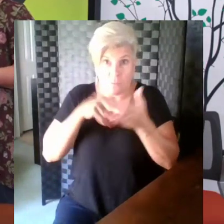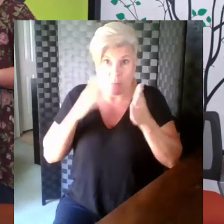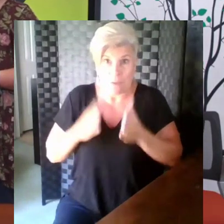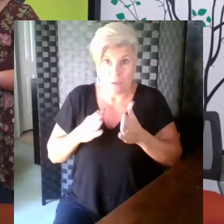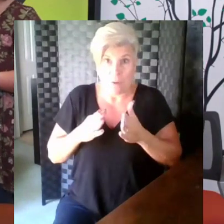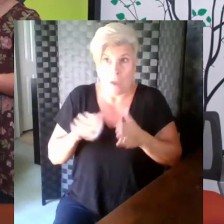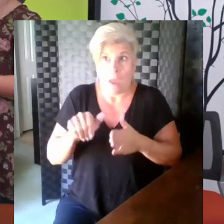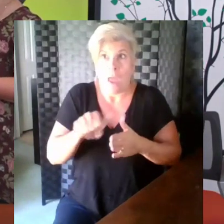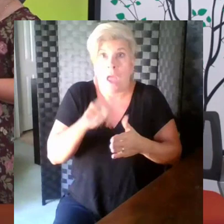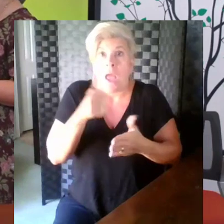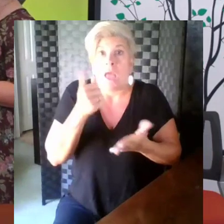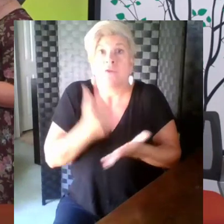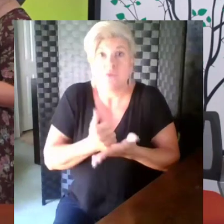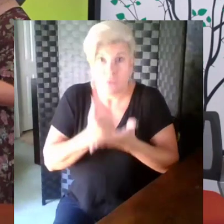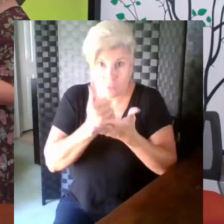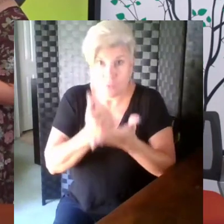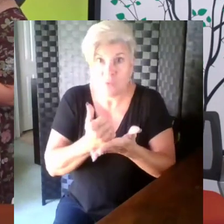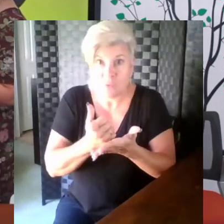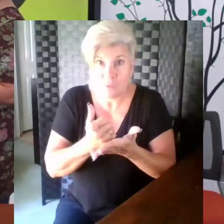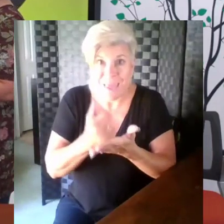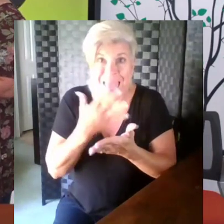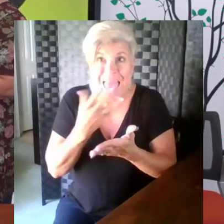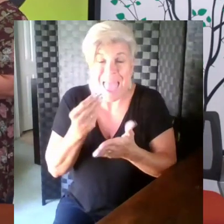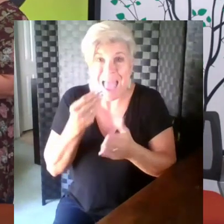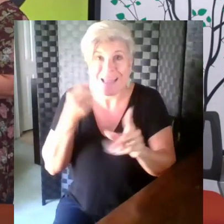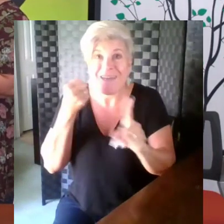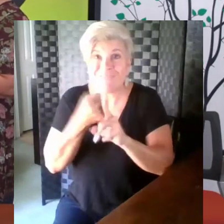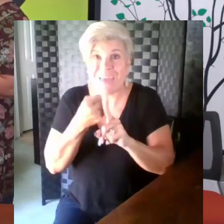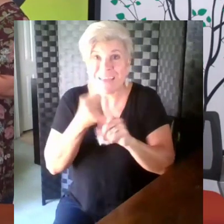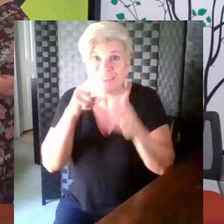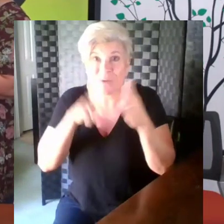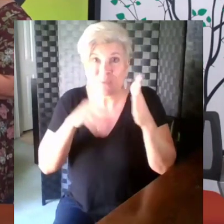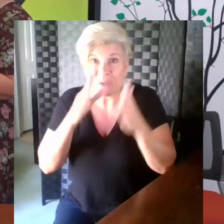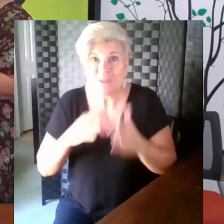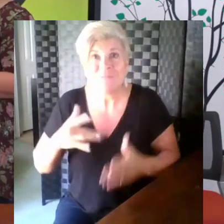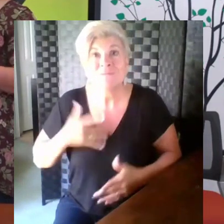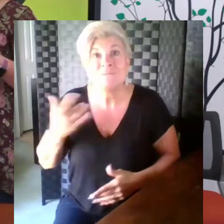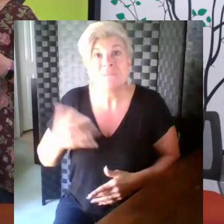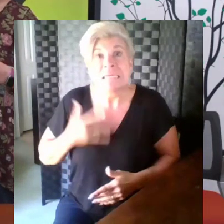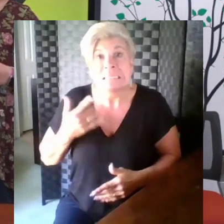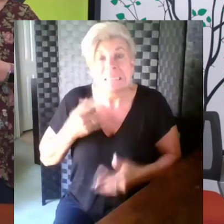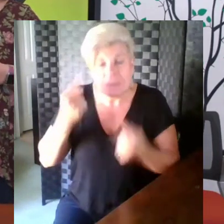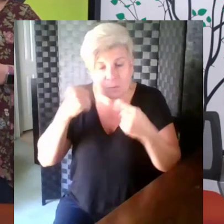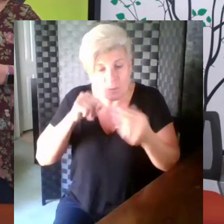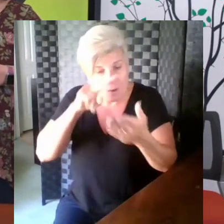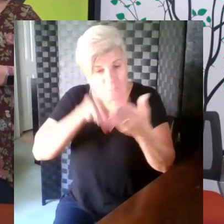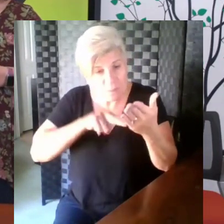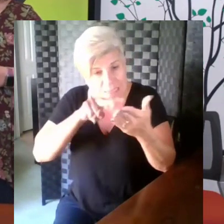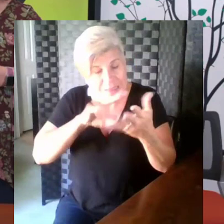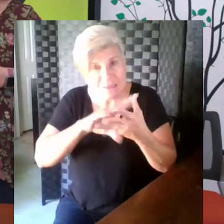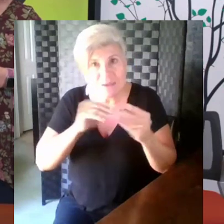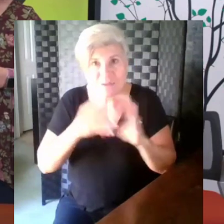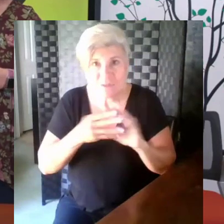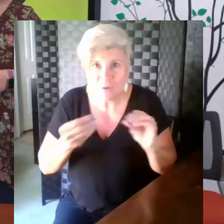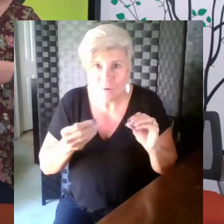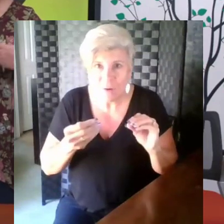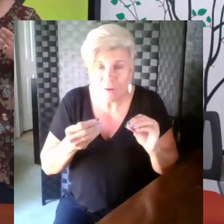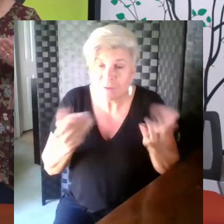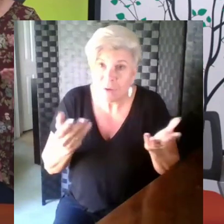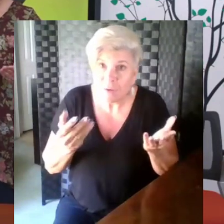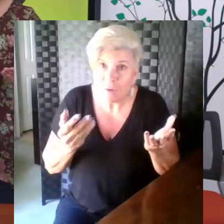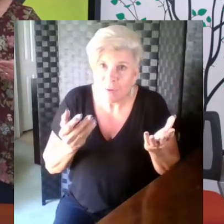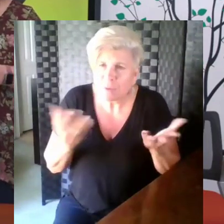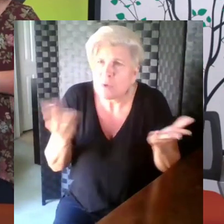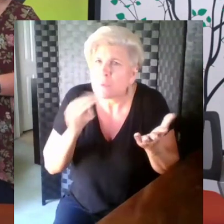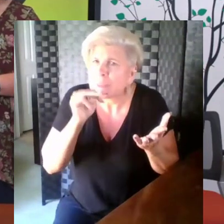reader extra clues, and affect how the reader feels while reading the story. In other words,